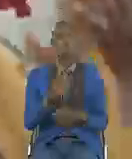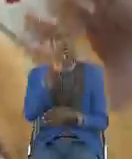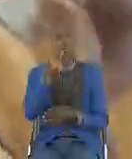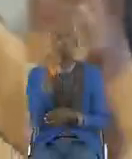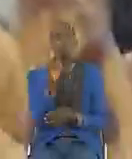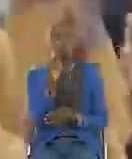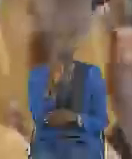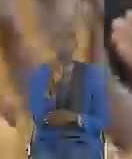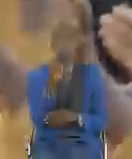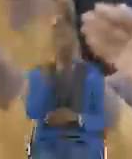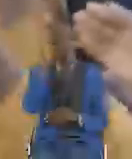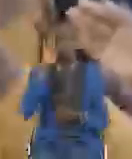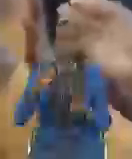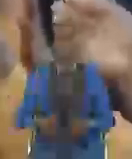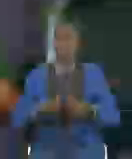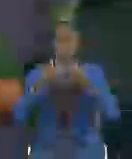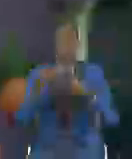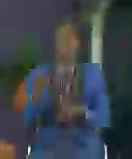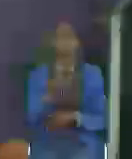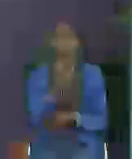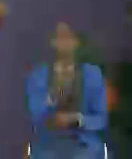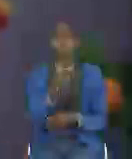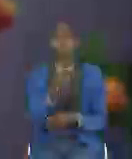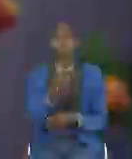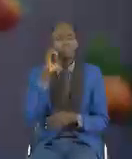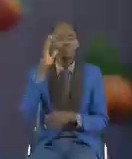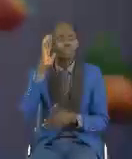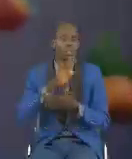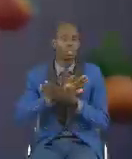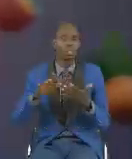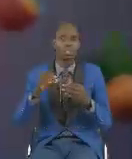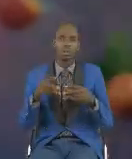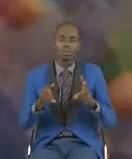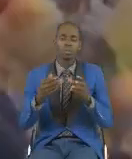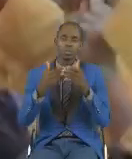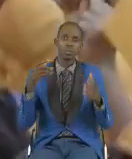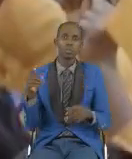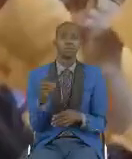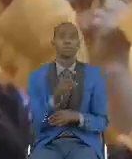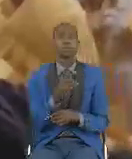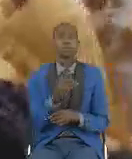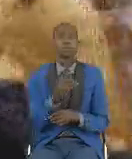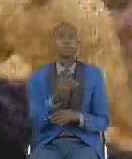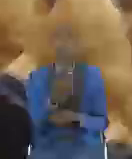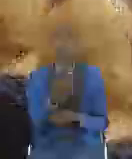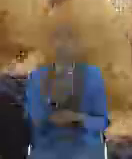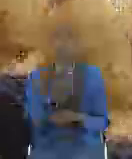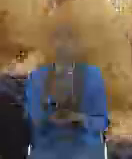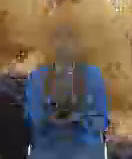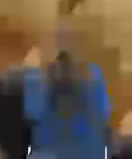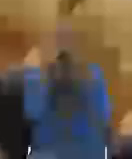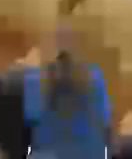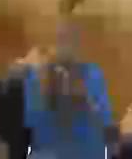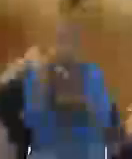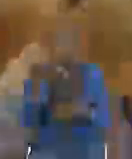Amen. He will promote you. Amen. He will clear the way before Amen. You. The sorrow of the past